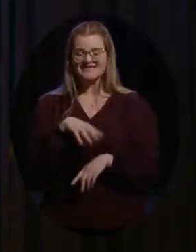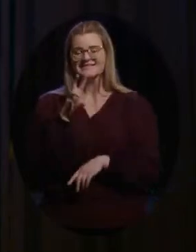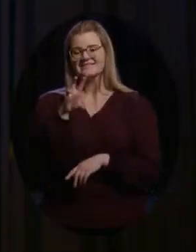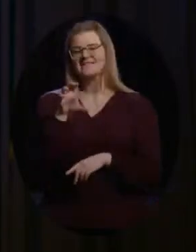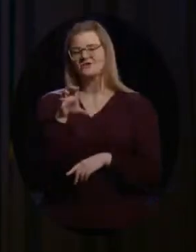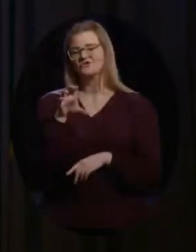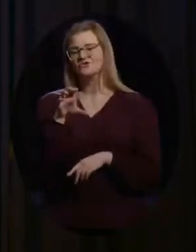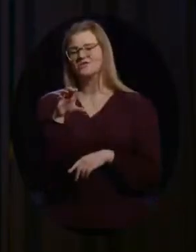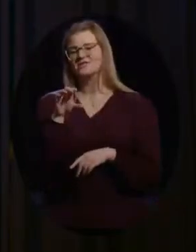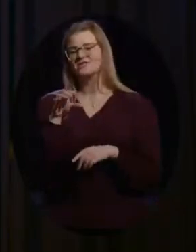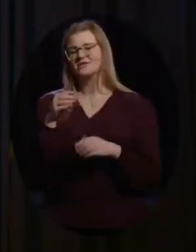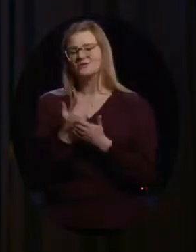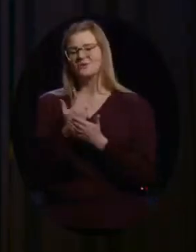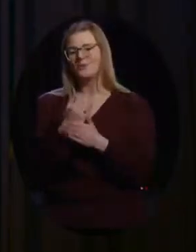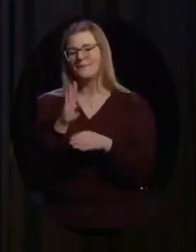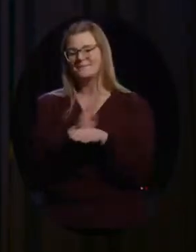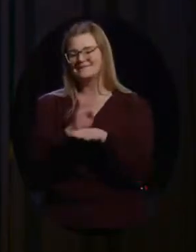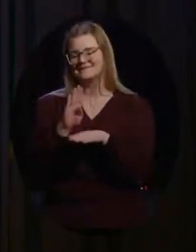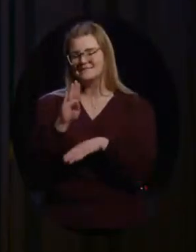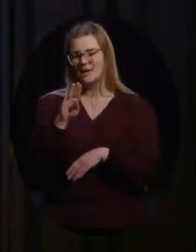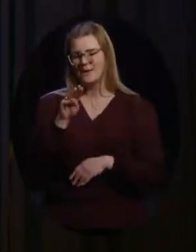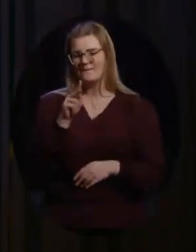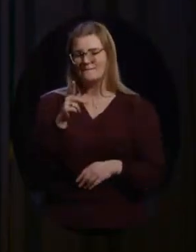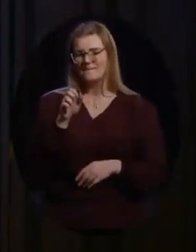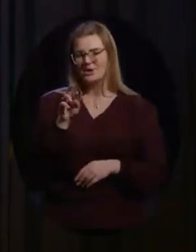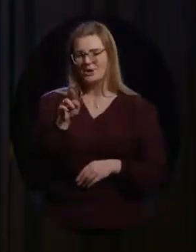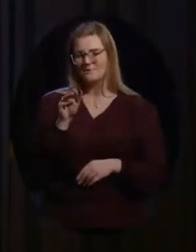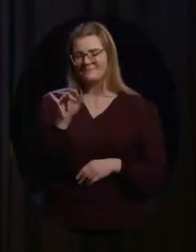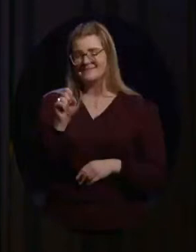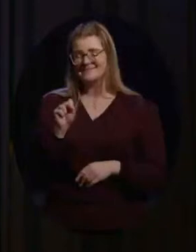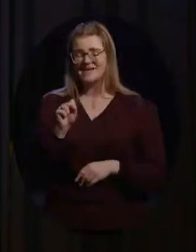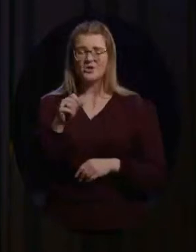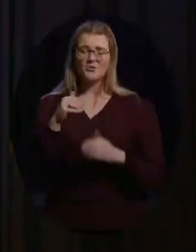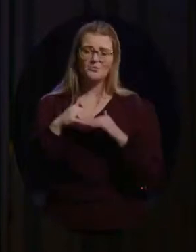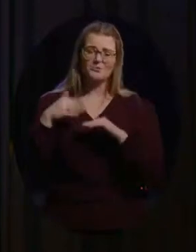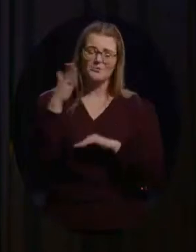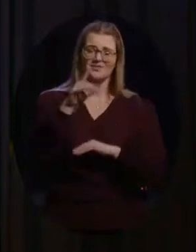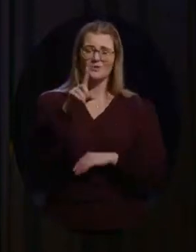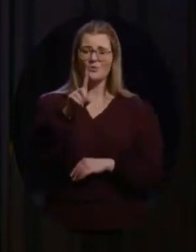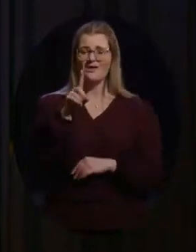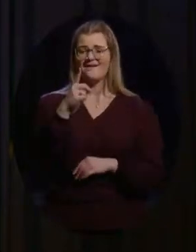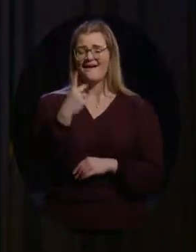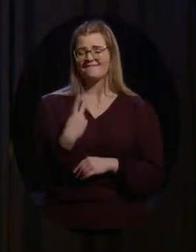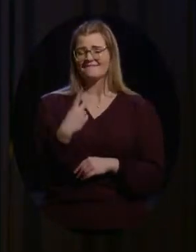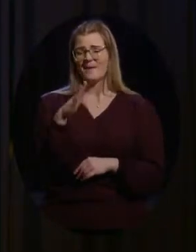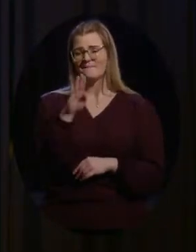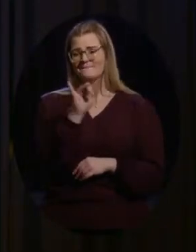over $500 million in capital investment.